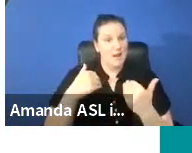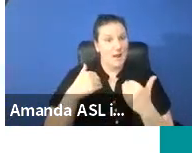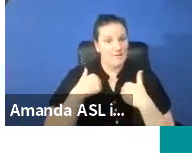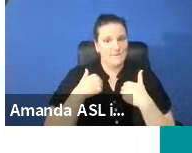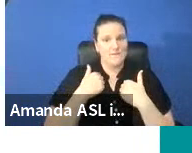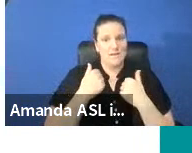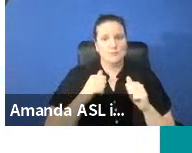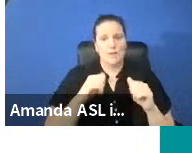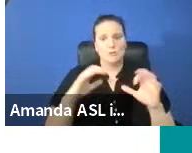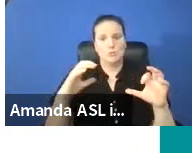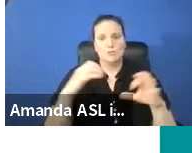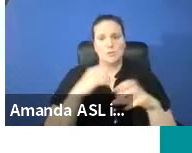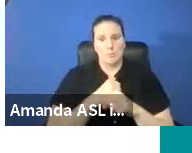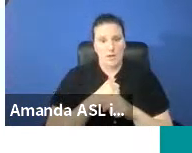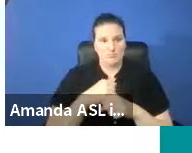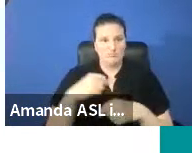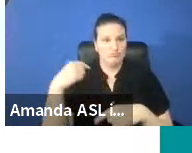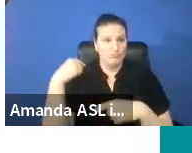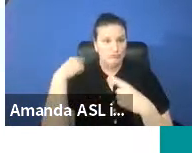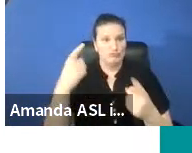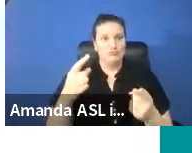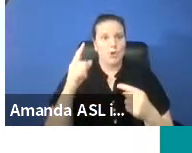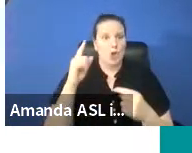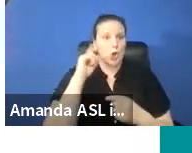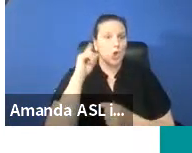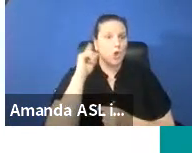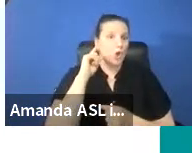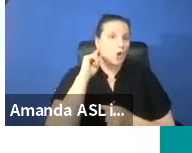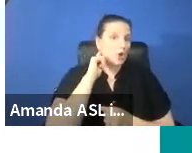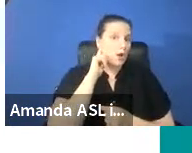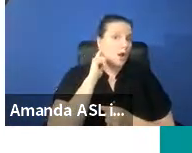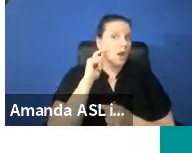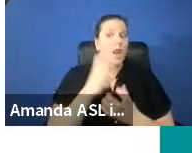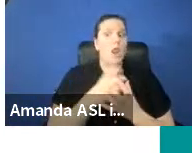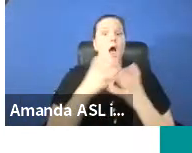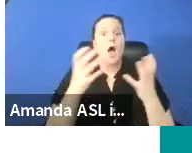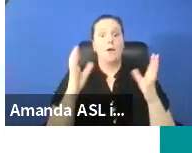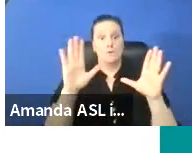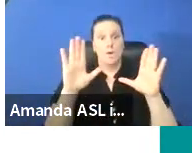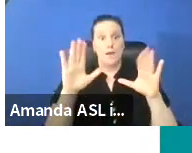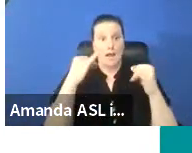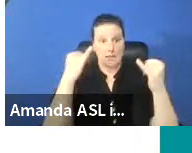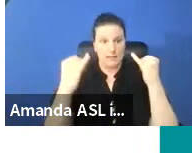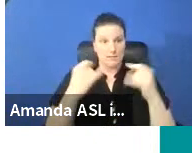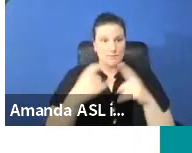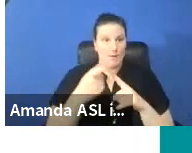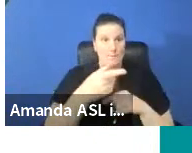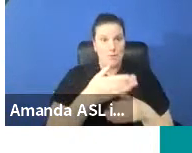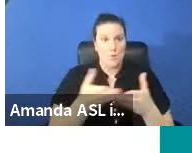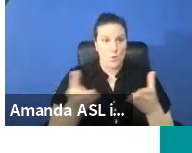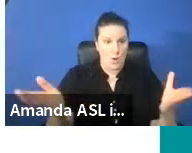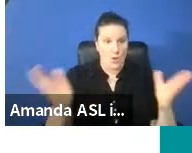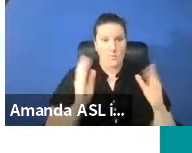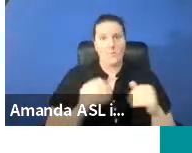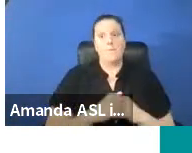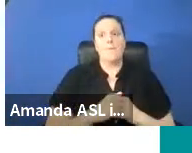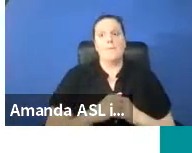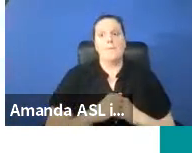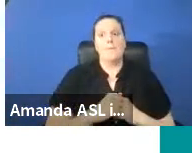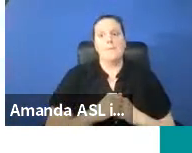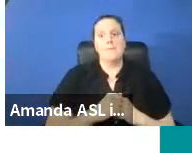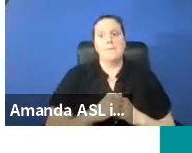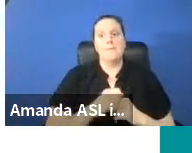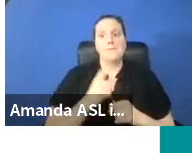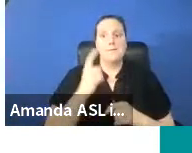to summarize here. Obviously heard a lot of great ideas from you all, but to kind of give the